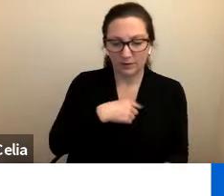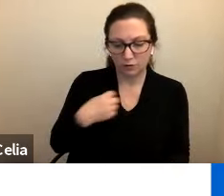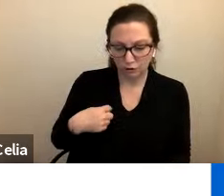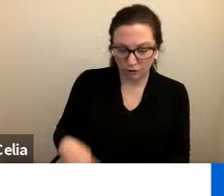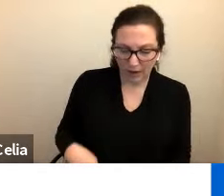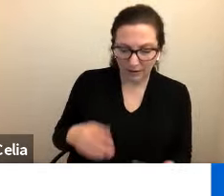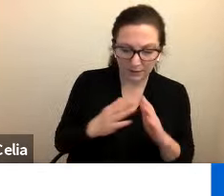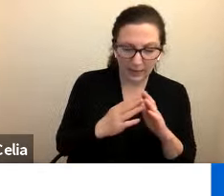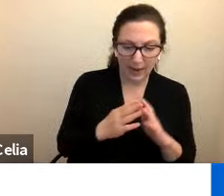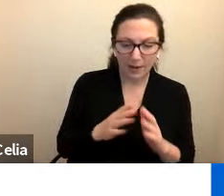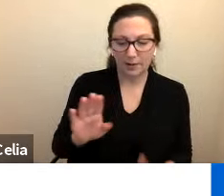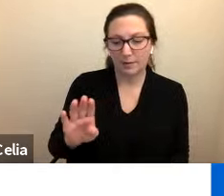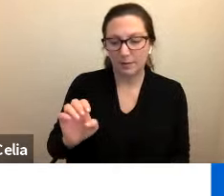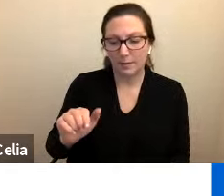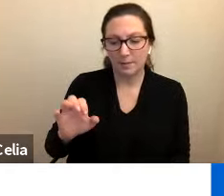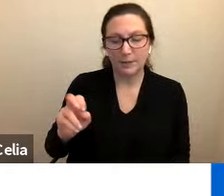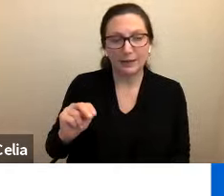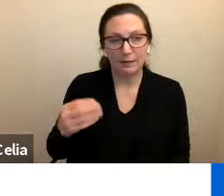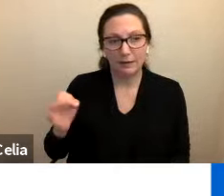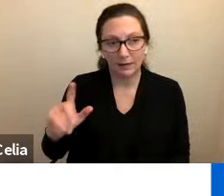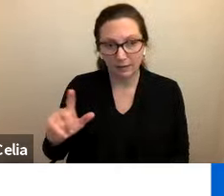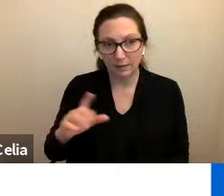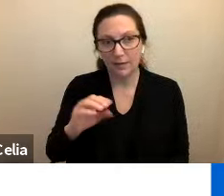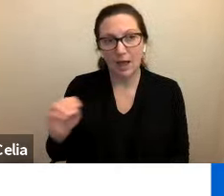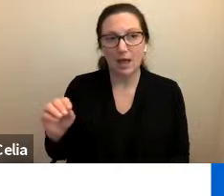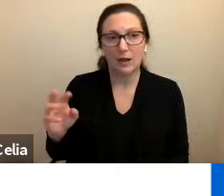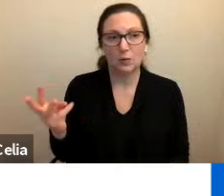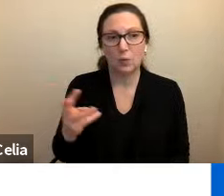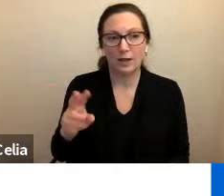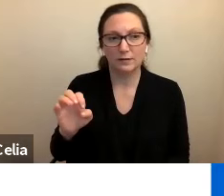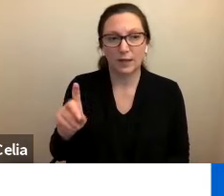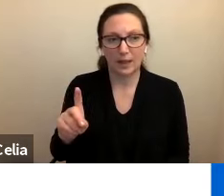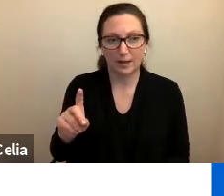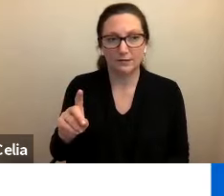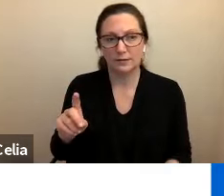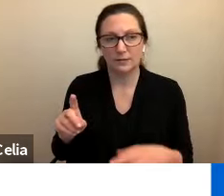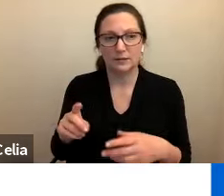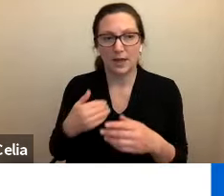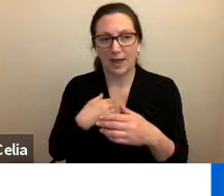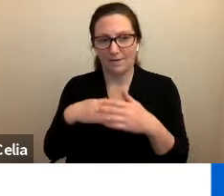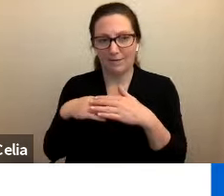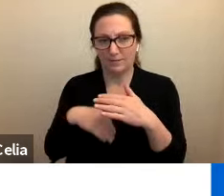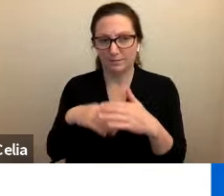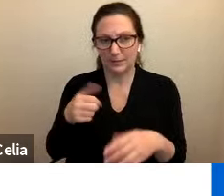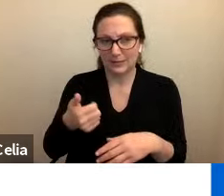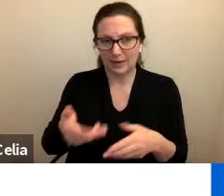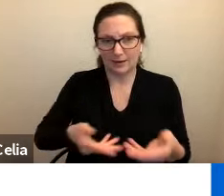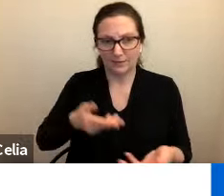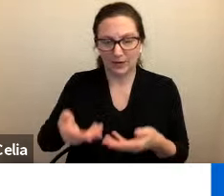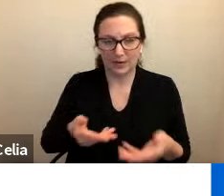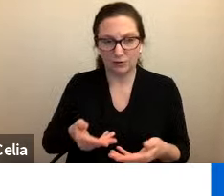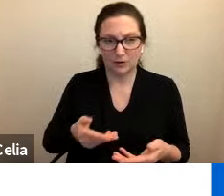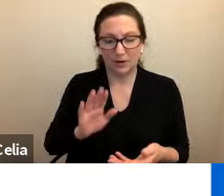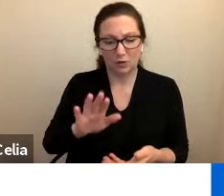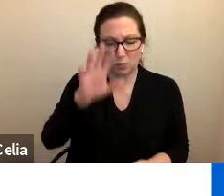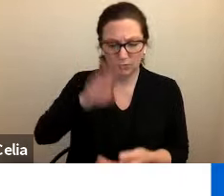or the /West End are the only two zip codes that are showing with less than 10 invites, but your total down there